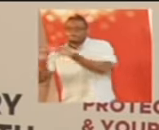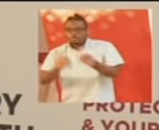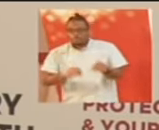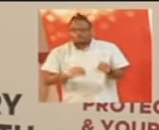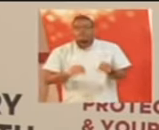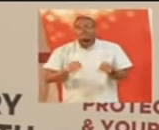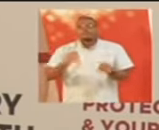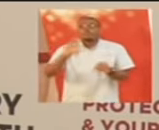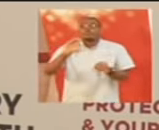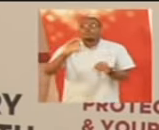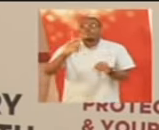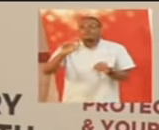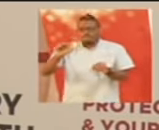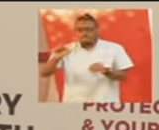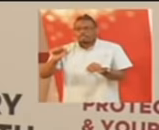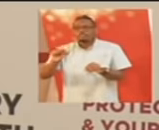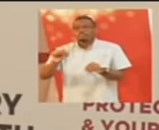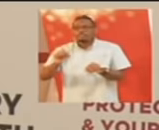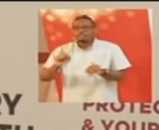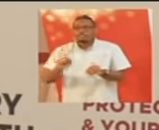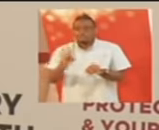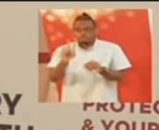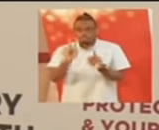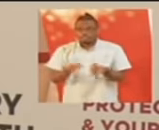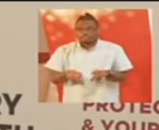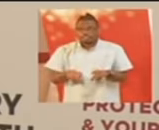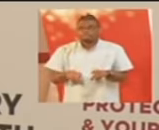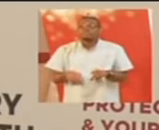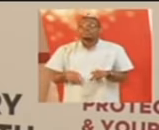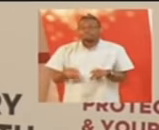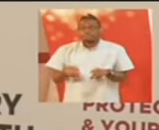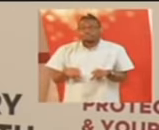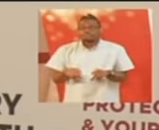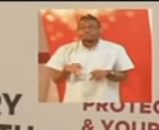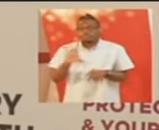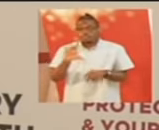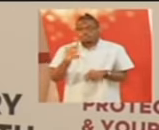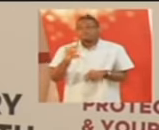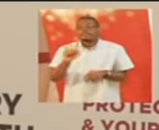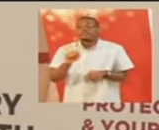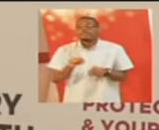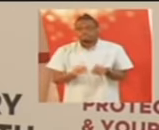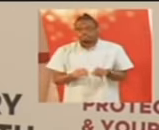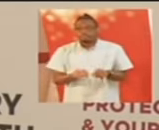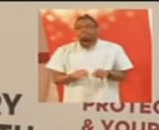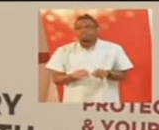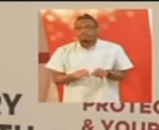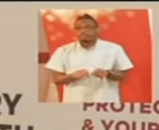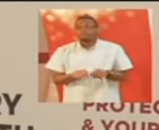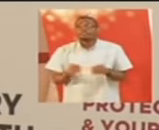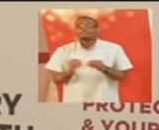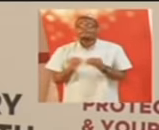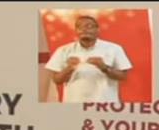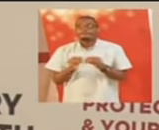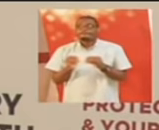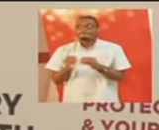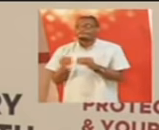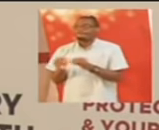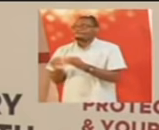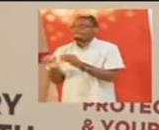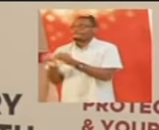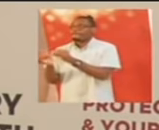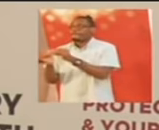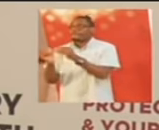the second patient. Since then, the parallel healthcare system has grown to a 4-level healthcare